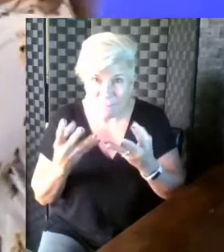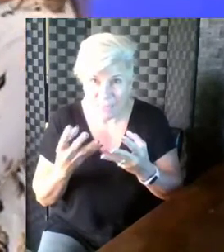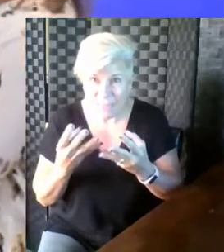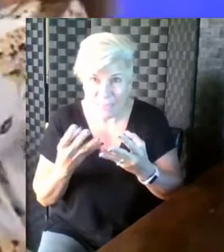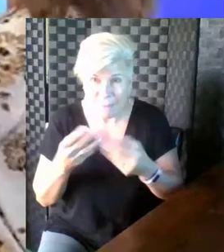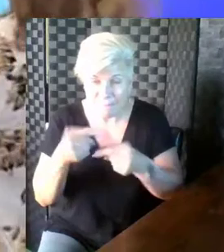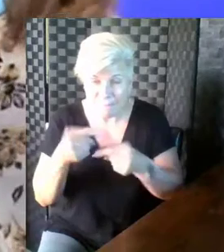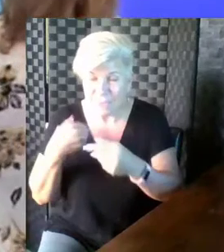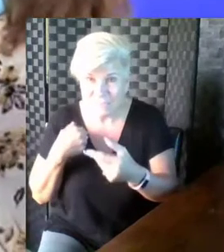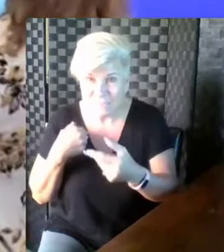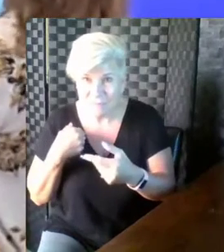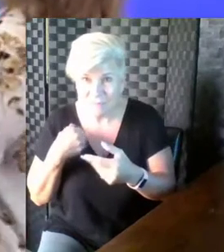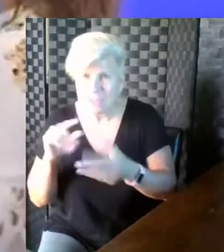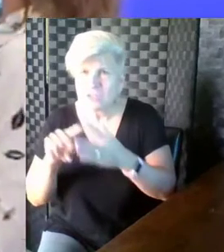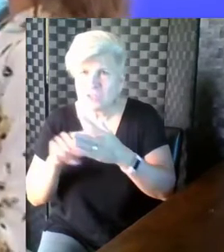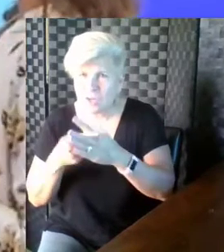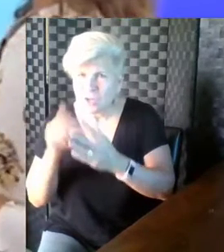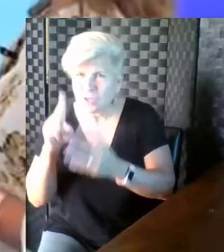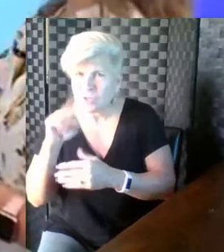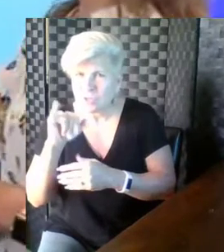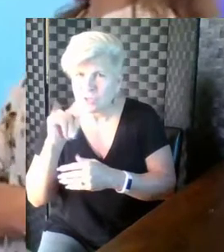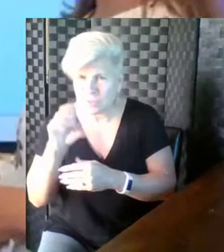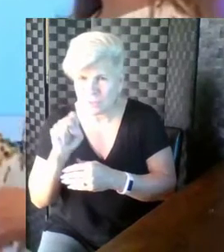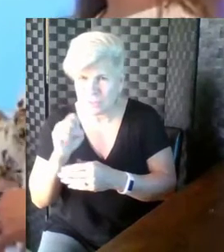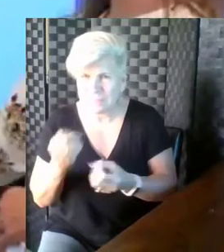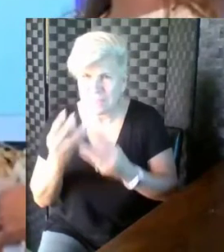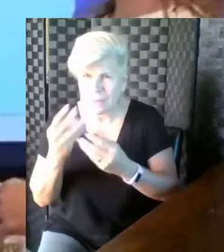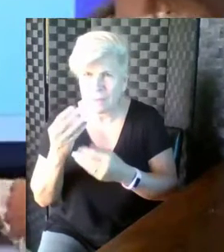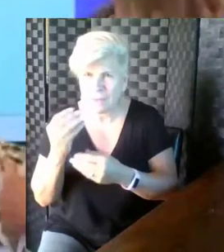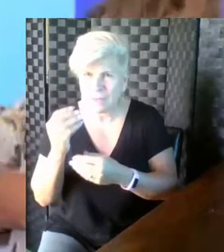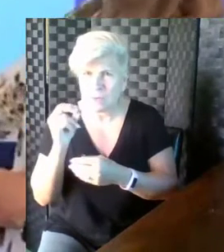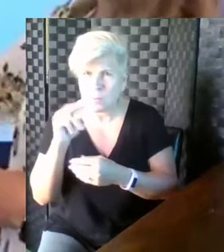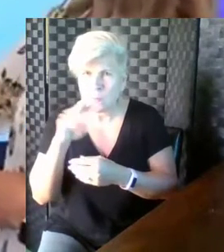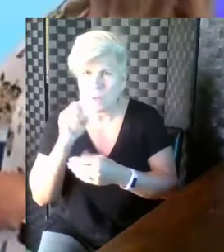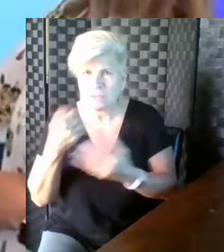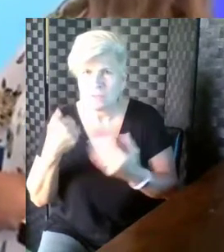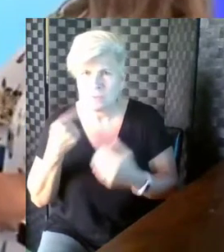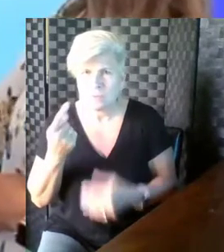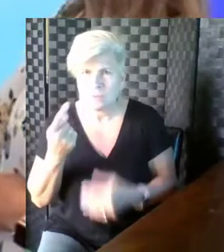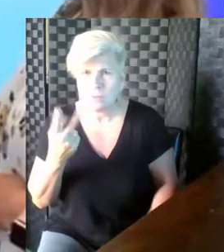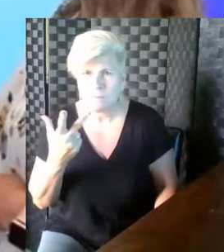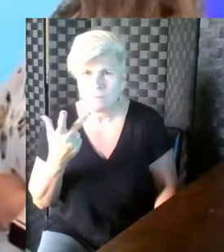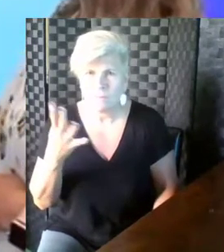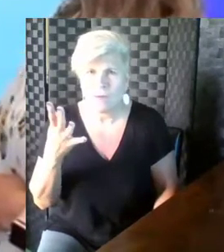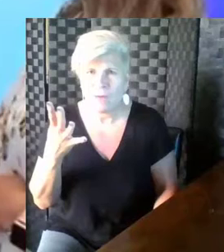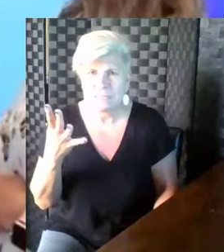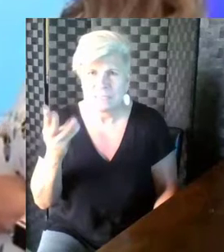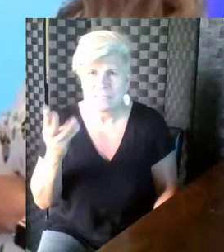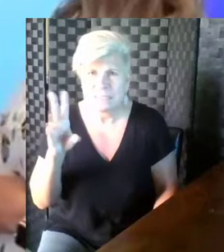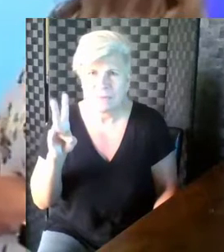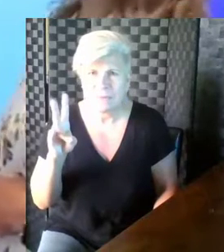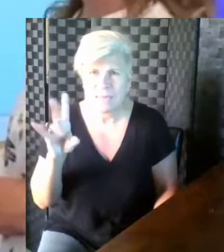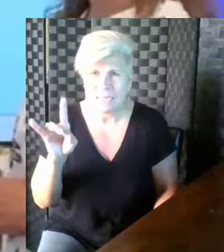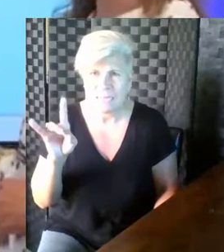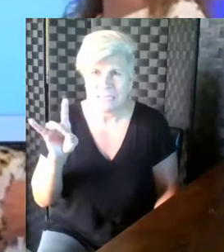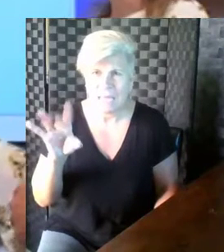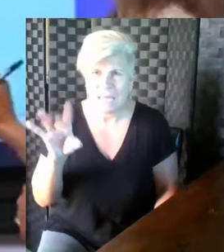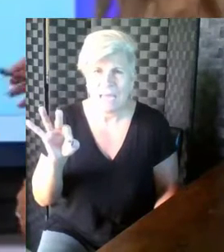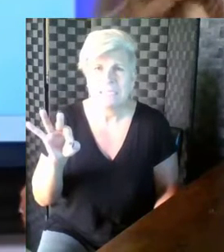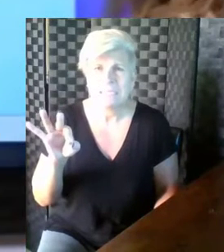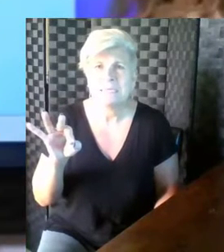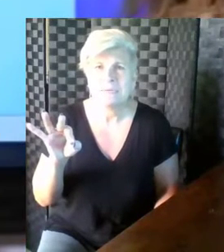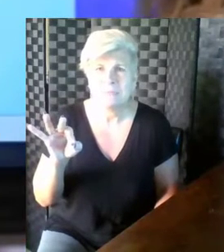base 10 blocks I have here. So let's start with our units here. How many single units do I have? 1, 2, 3, 4, 5, 6, 7,